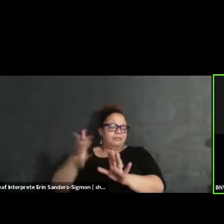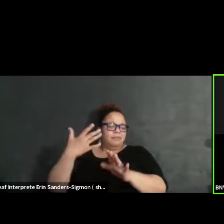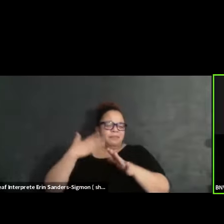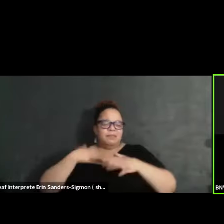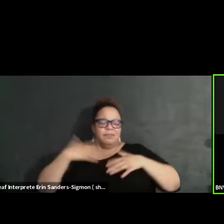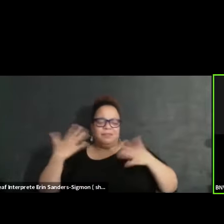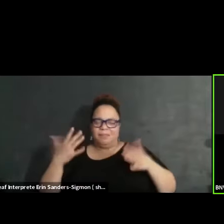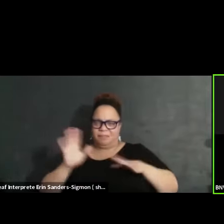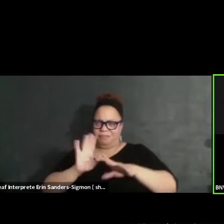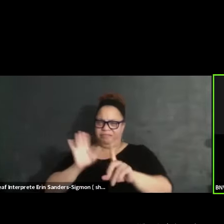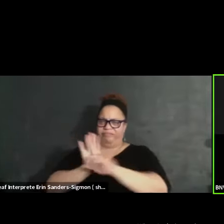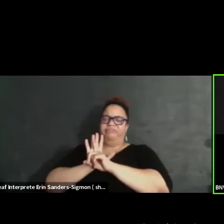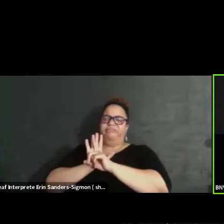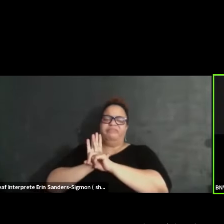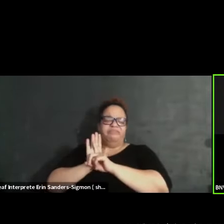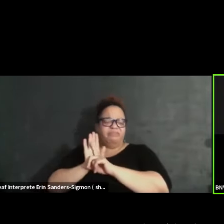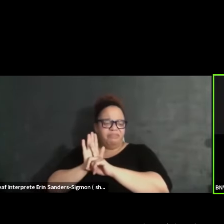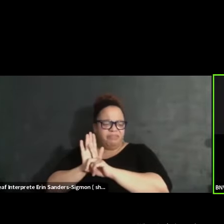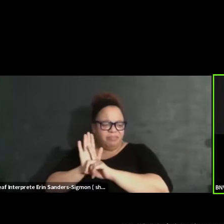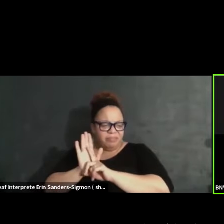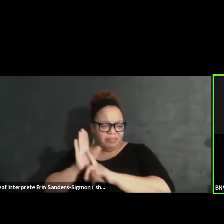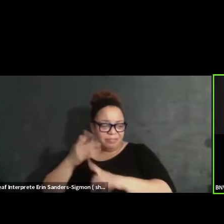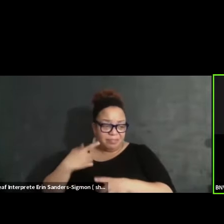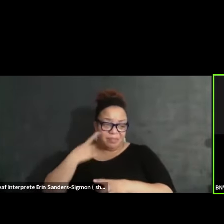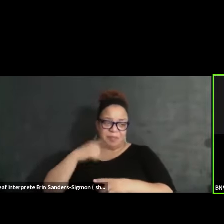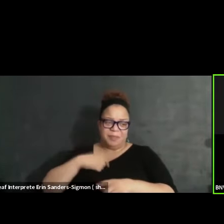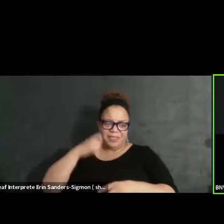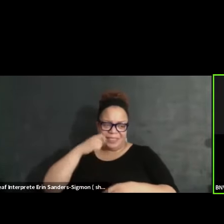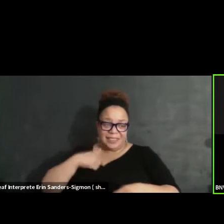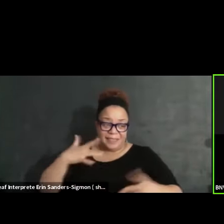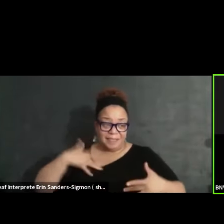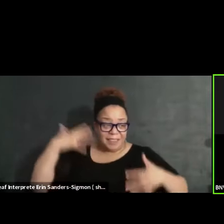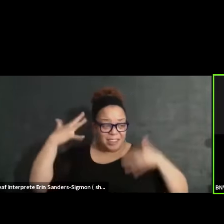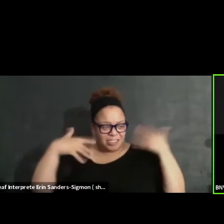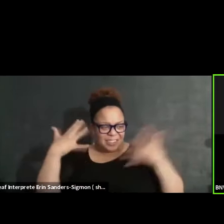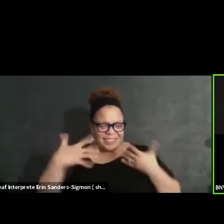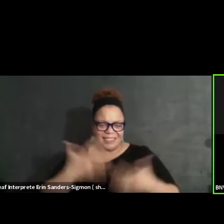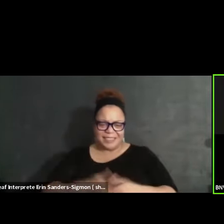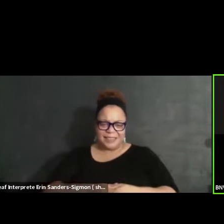it crazy how before you know me as somebody, I'm just some.